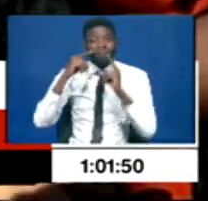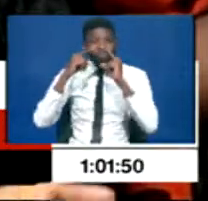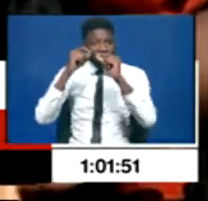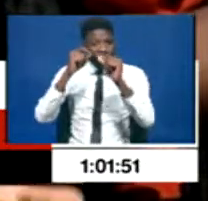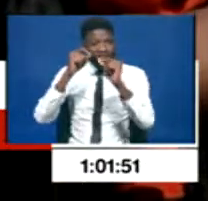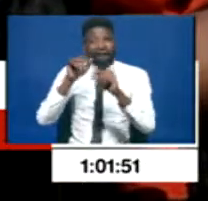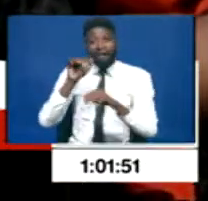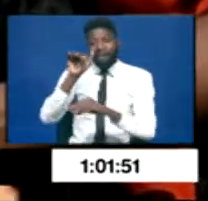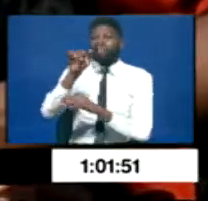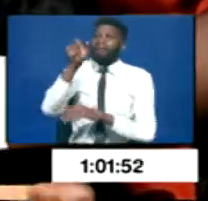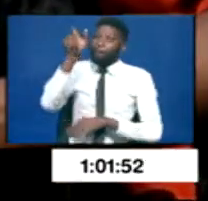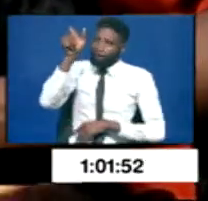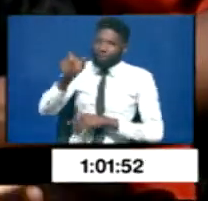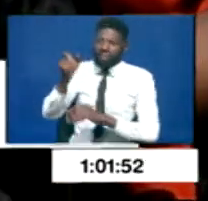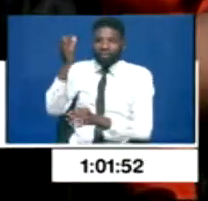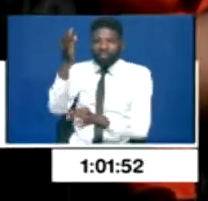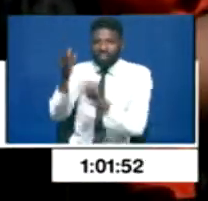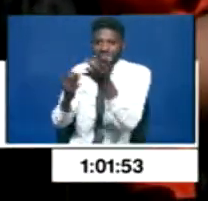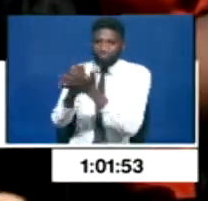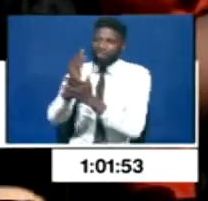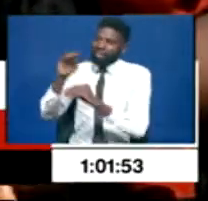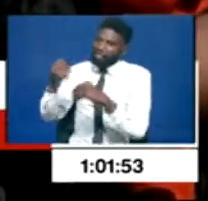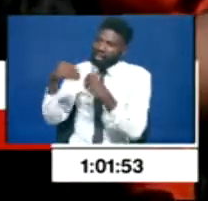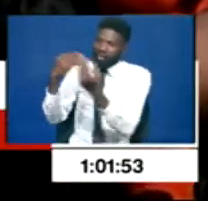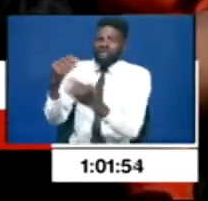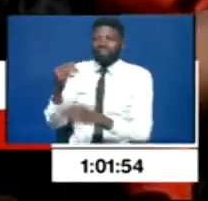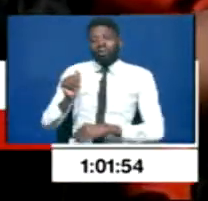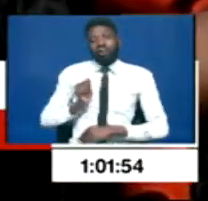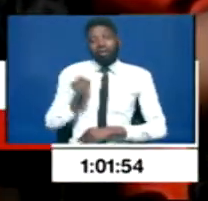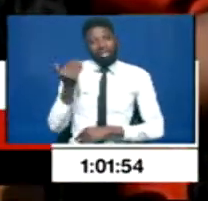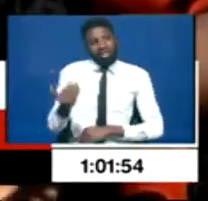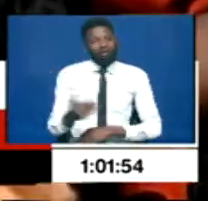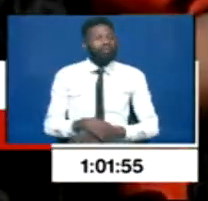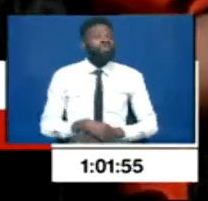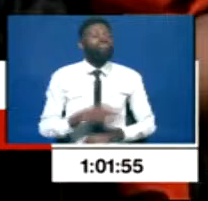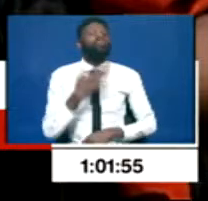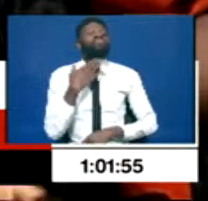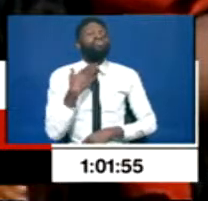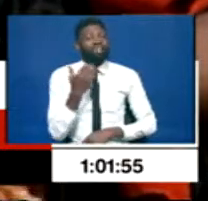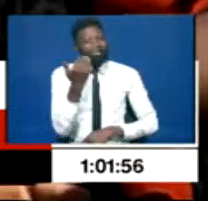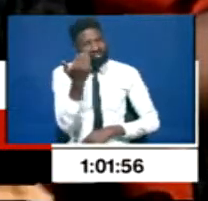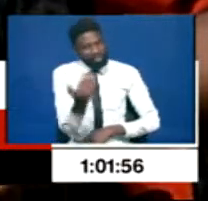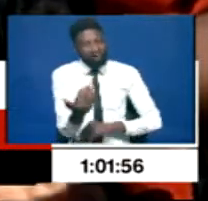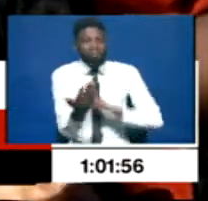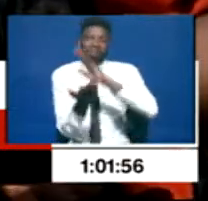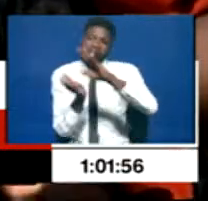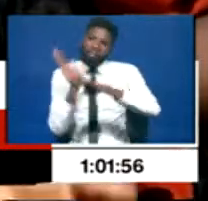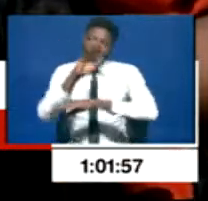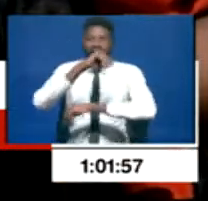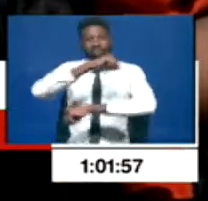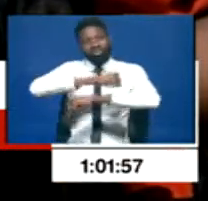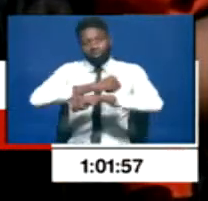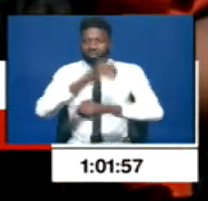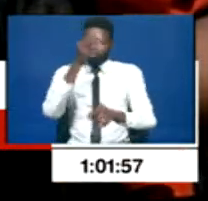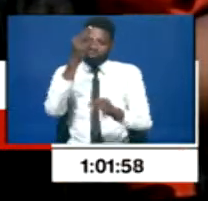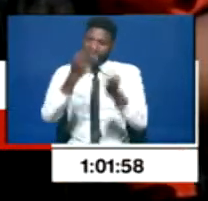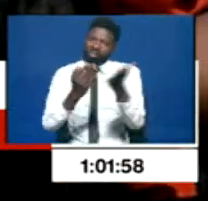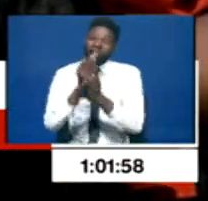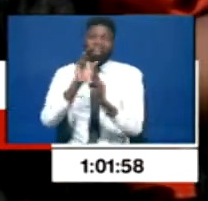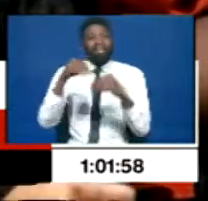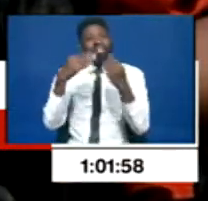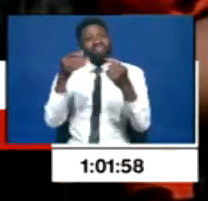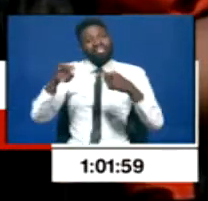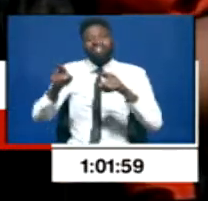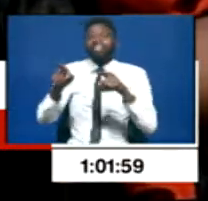center. Sasa sisi tunataka ni haki tendeke kwa yule mtoto. Mtoto anataka kurudi shule. Amezegea pale